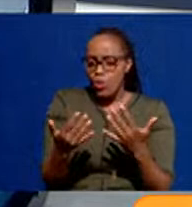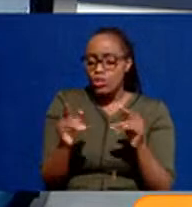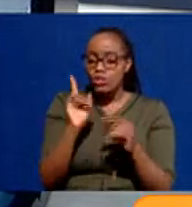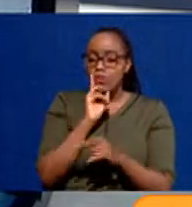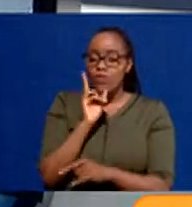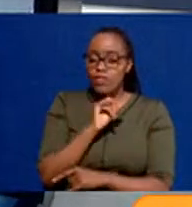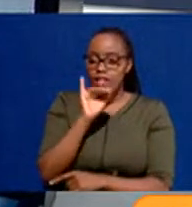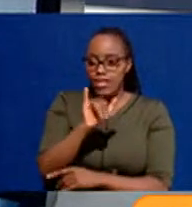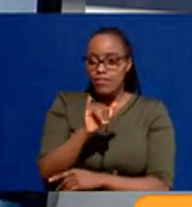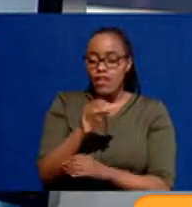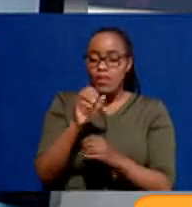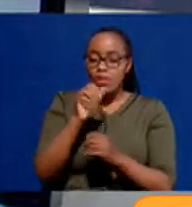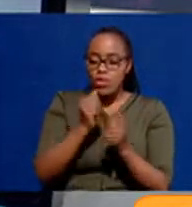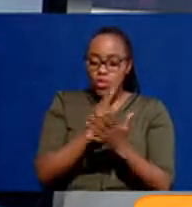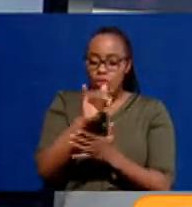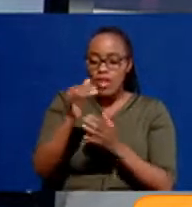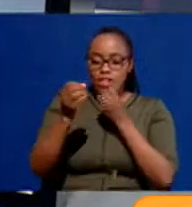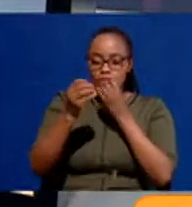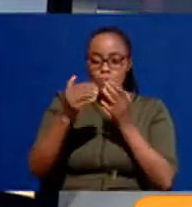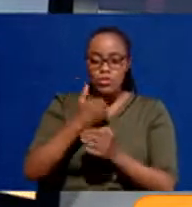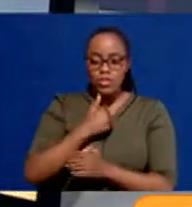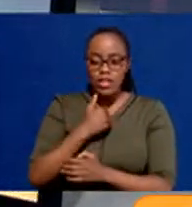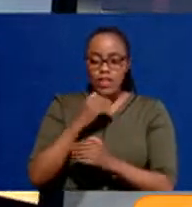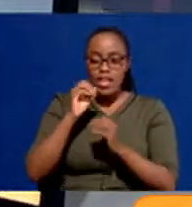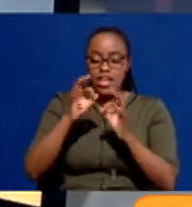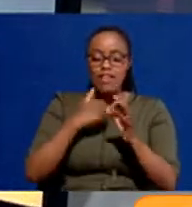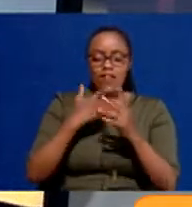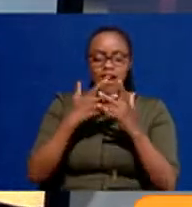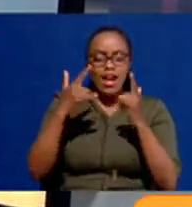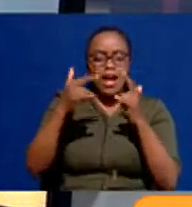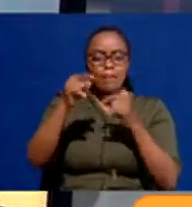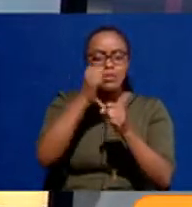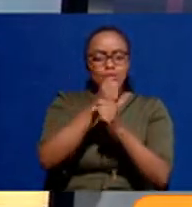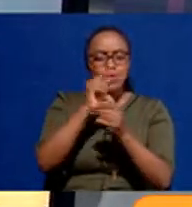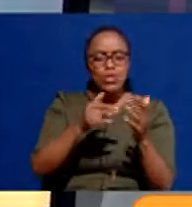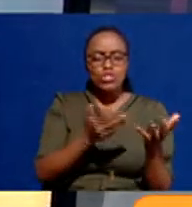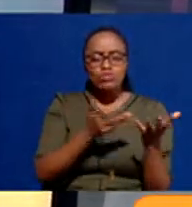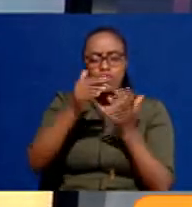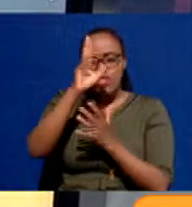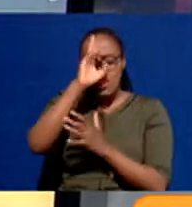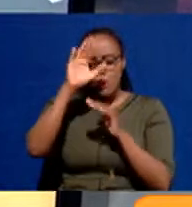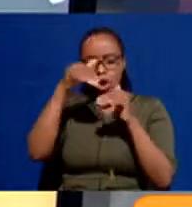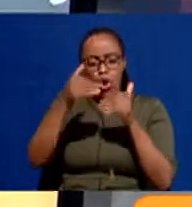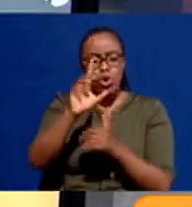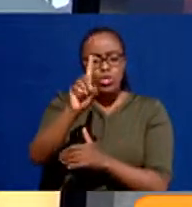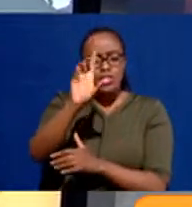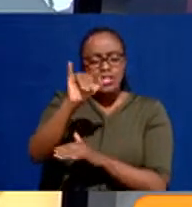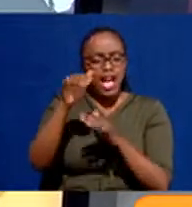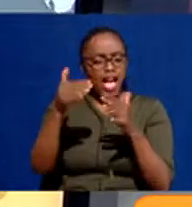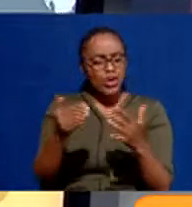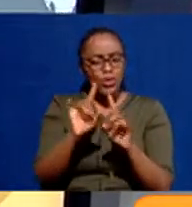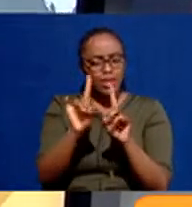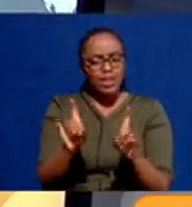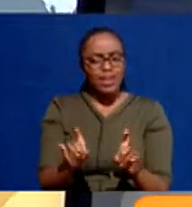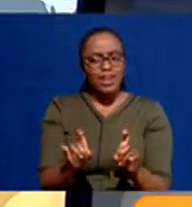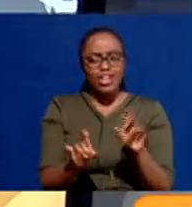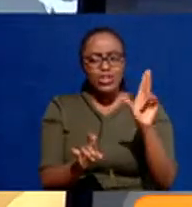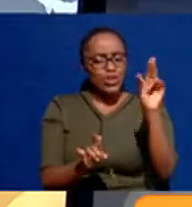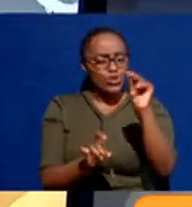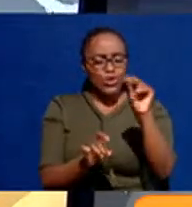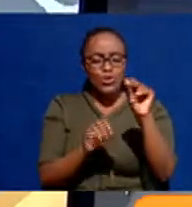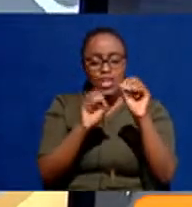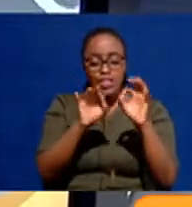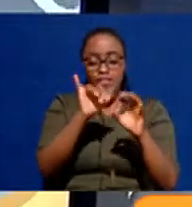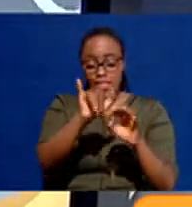complete? With that information at your fingertips, if there's a gap, what do you do? Take it to the police? Take it to the DCI? No. If those